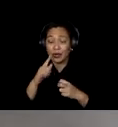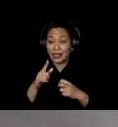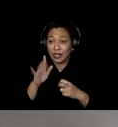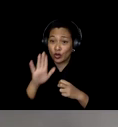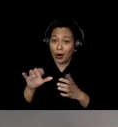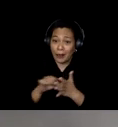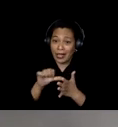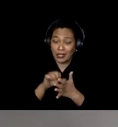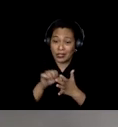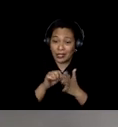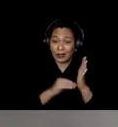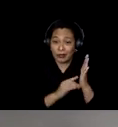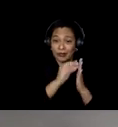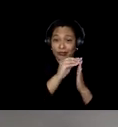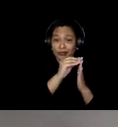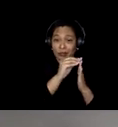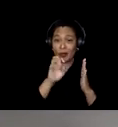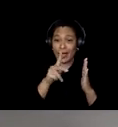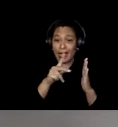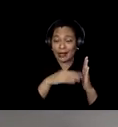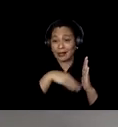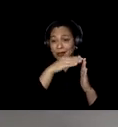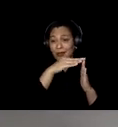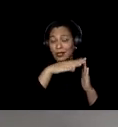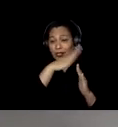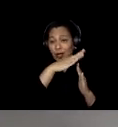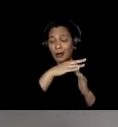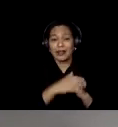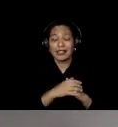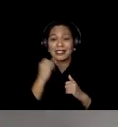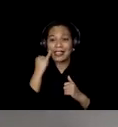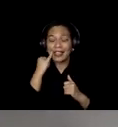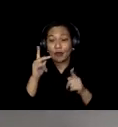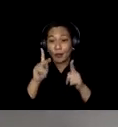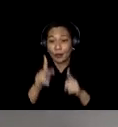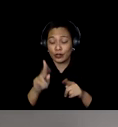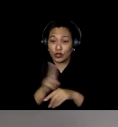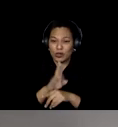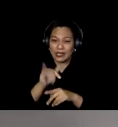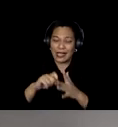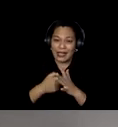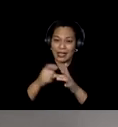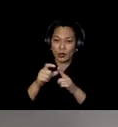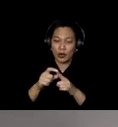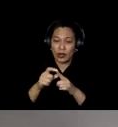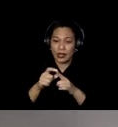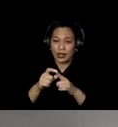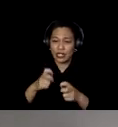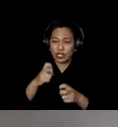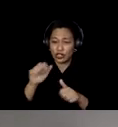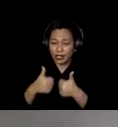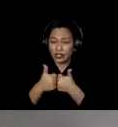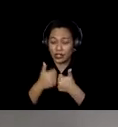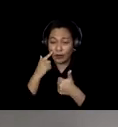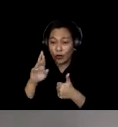search engine results. So if someone searches on for that particular keyword, is it difficult to rank? And again, that has a lot